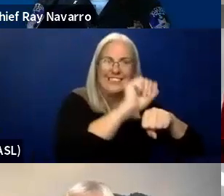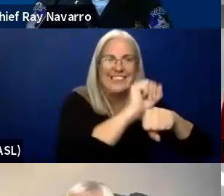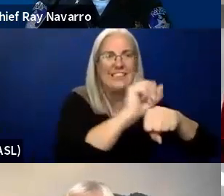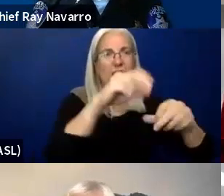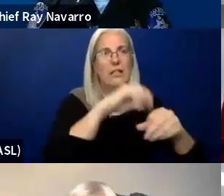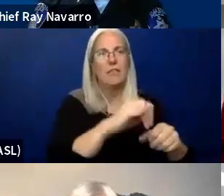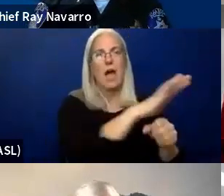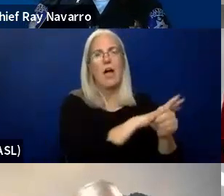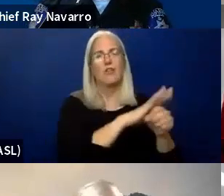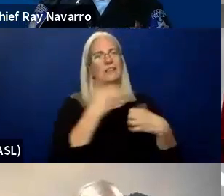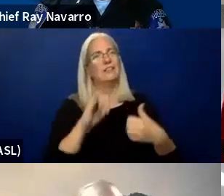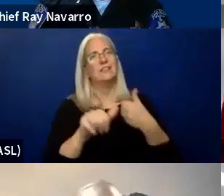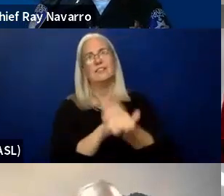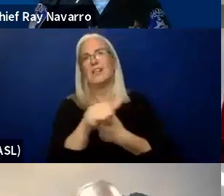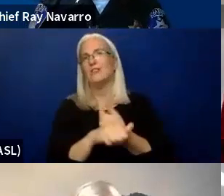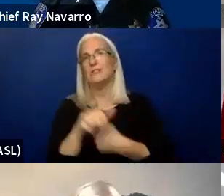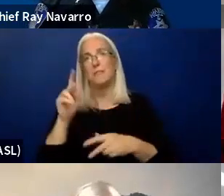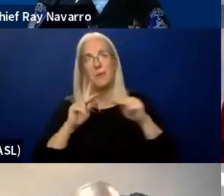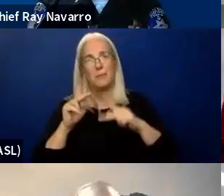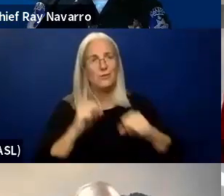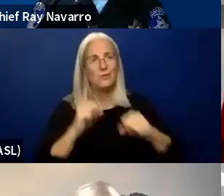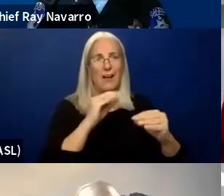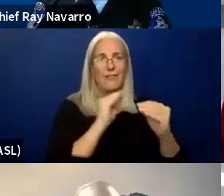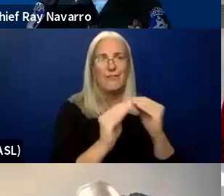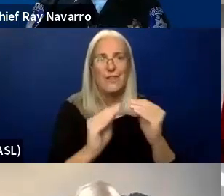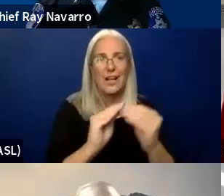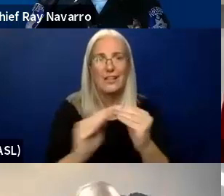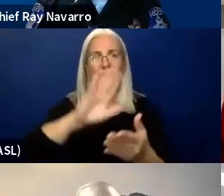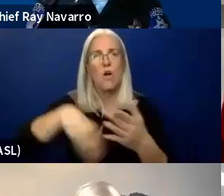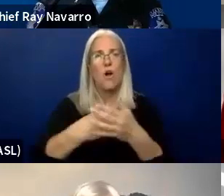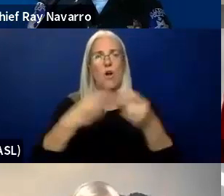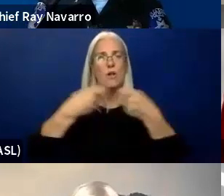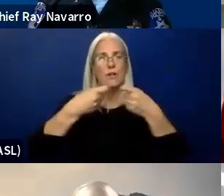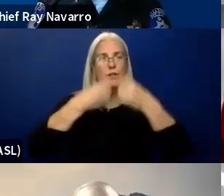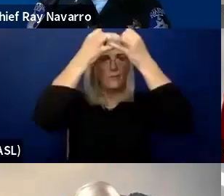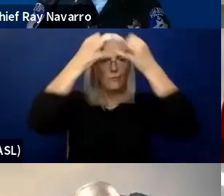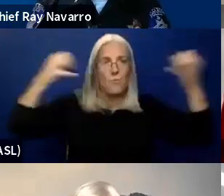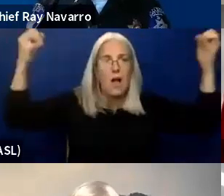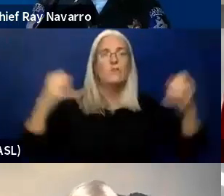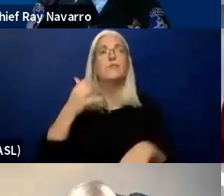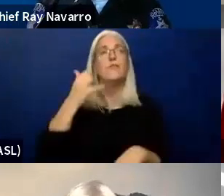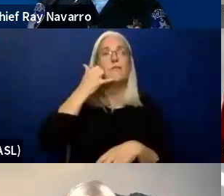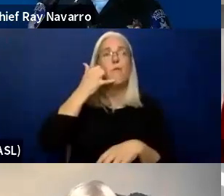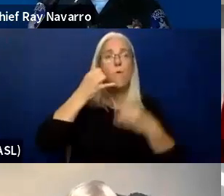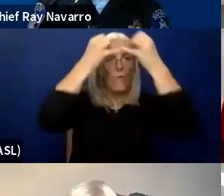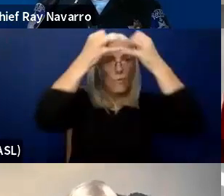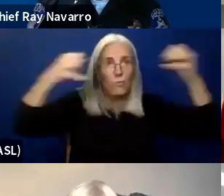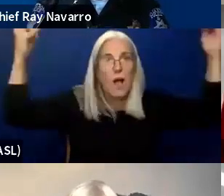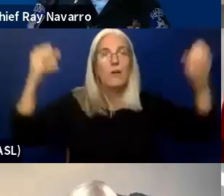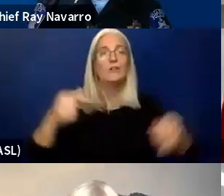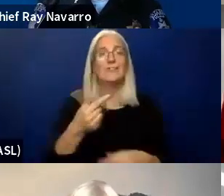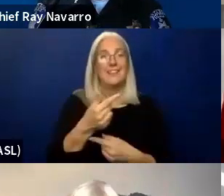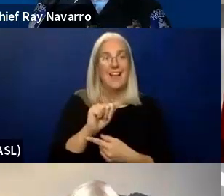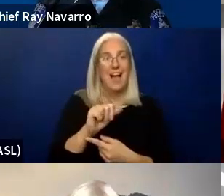rendered safe as quickly and as efficiently as possible. Once it's safe, we will, or once it's safe to make